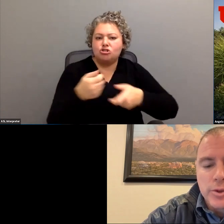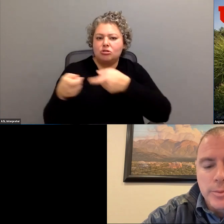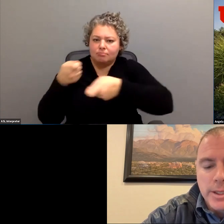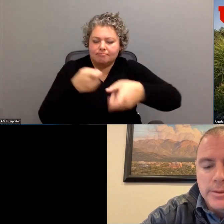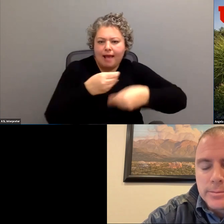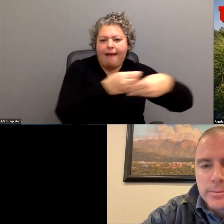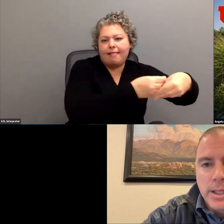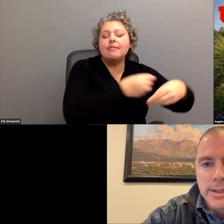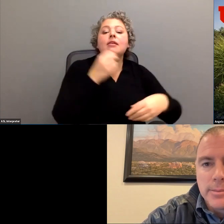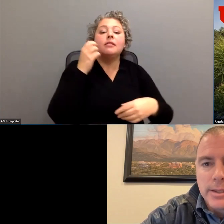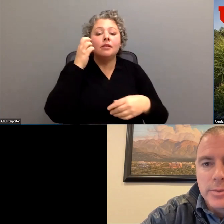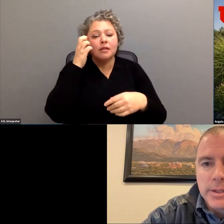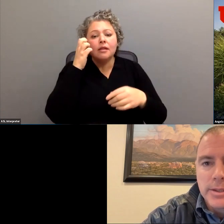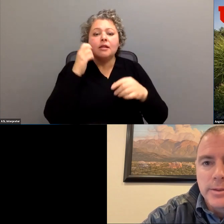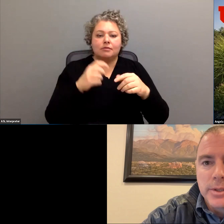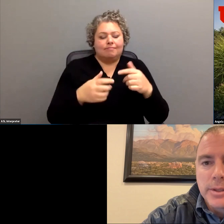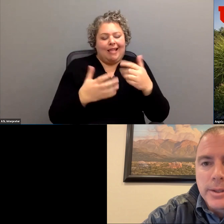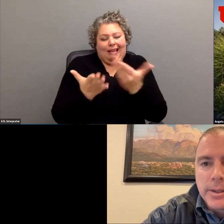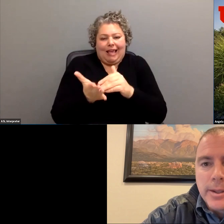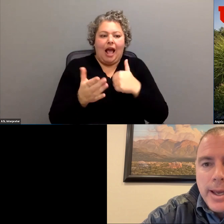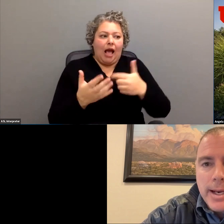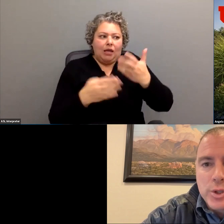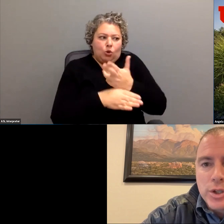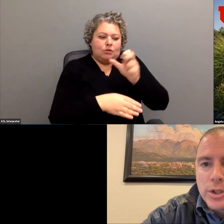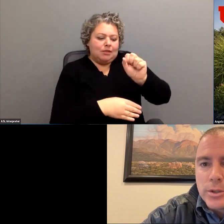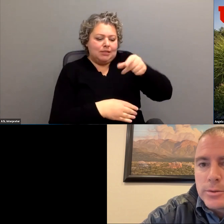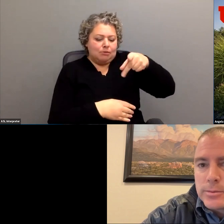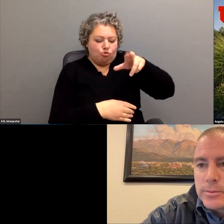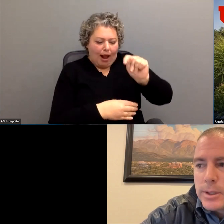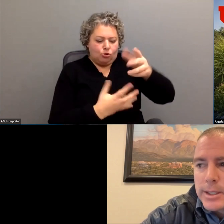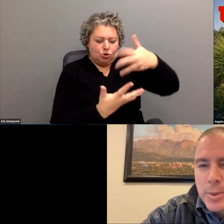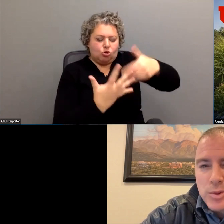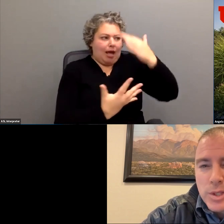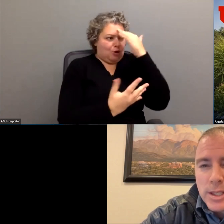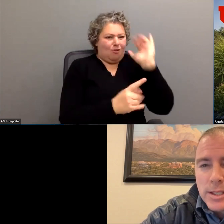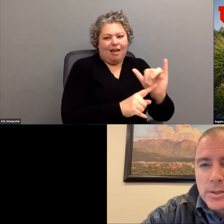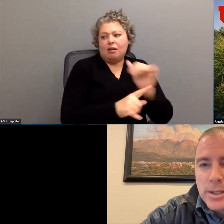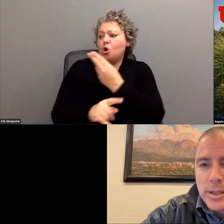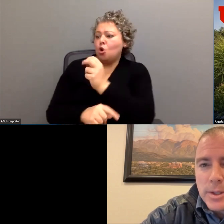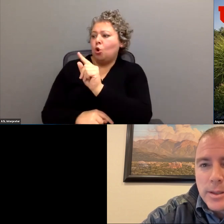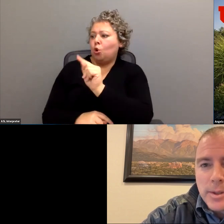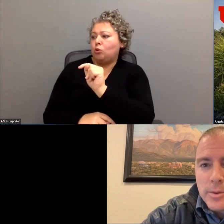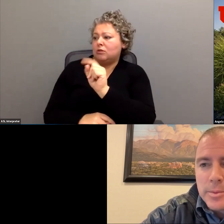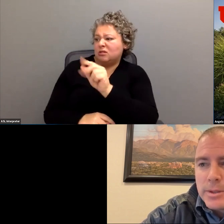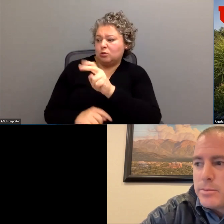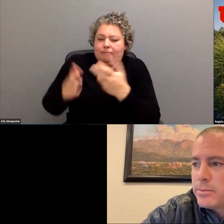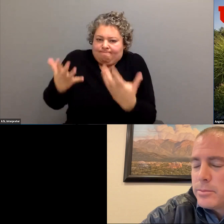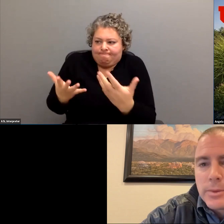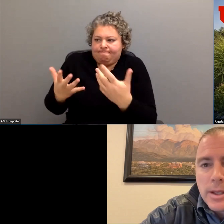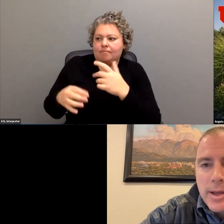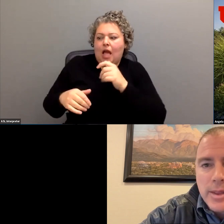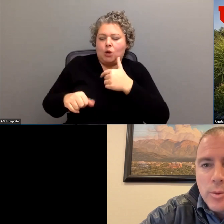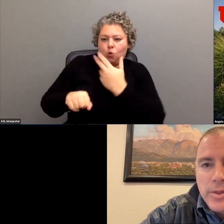number of social media content management systems, and I'm sure like Sprout's one of the leaders, and I would think